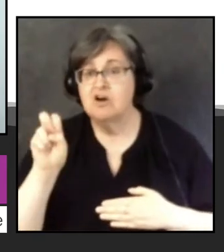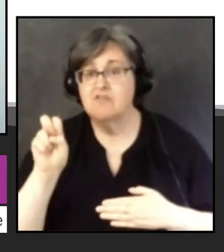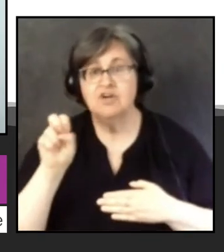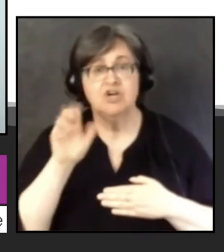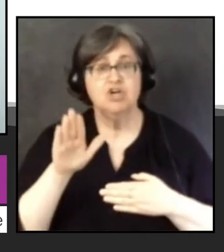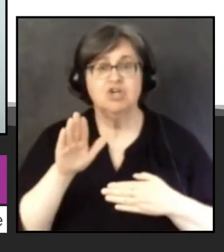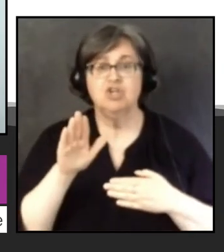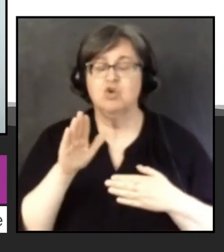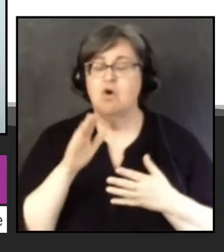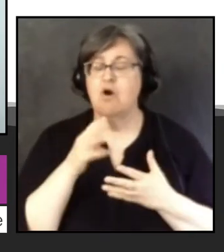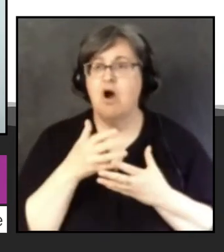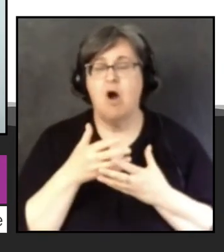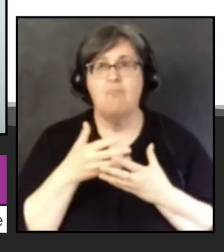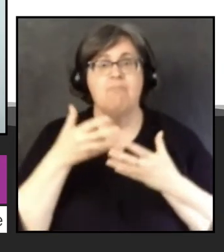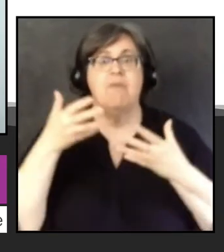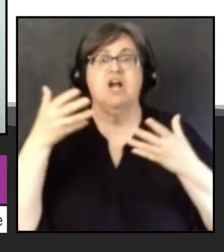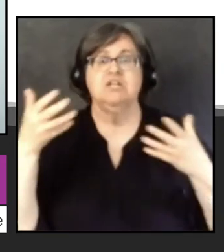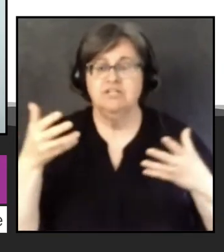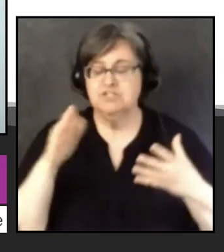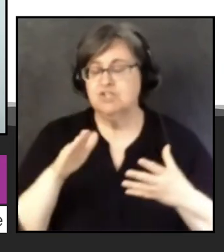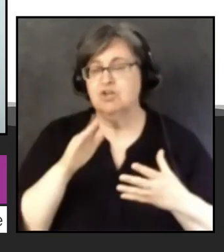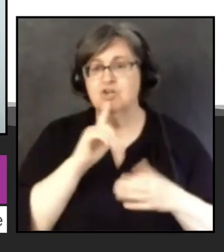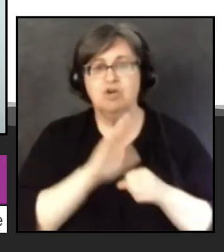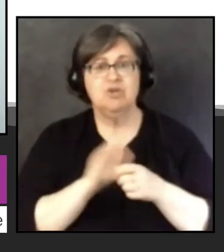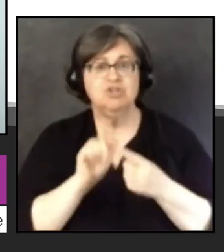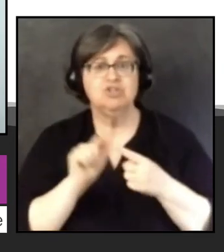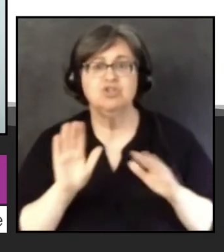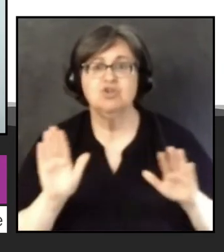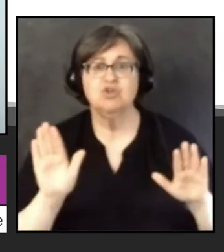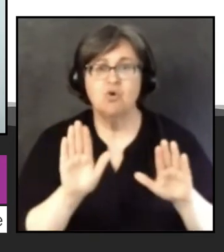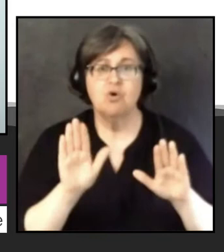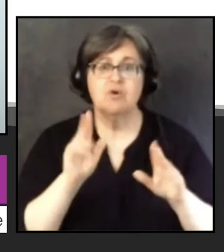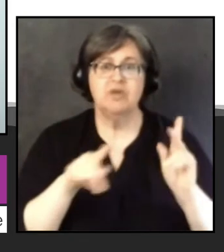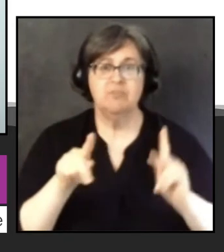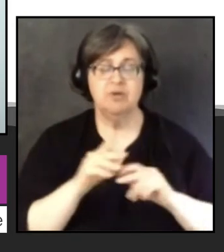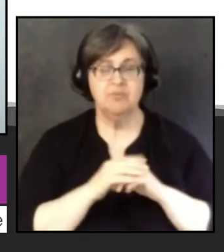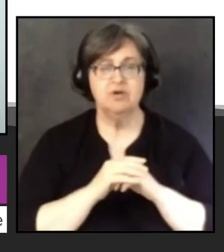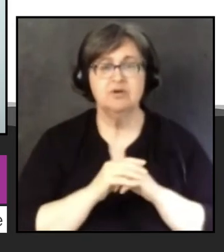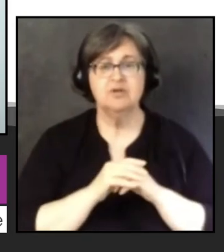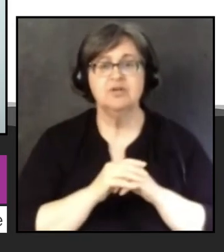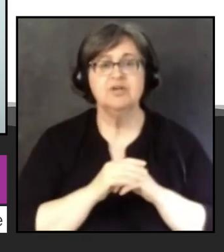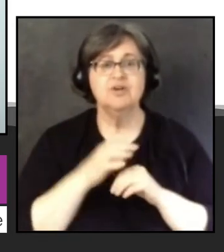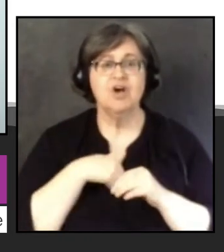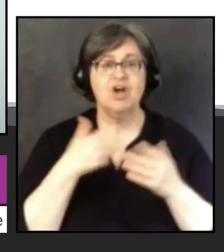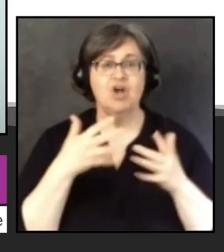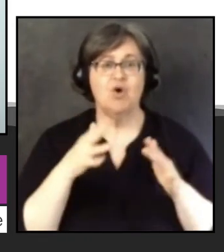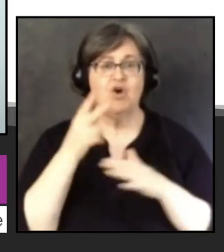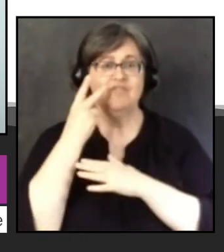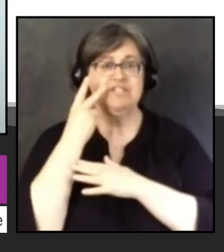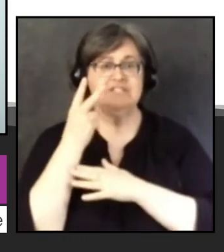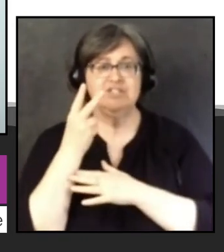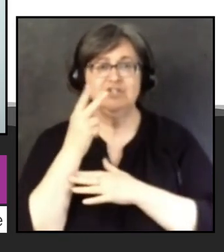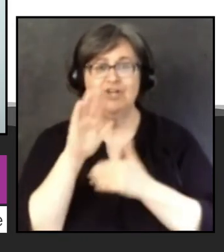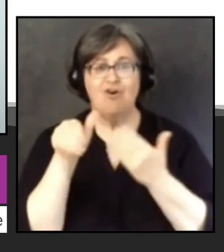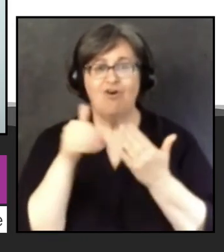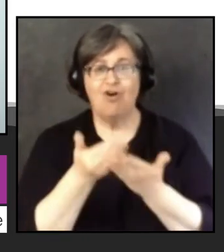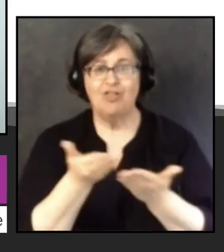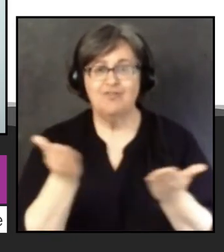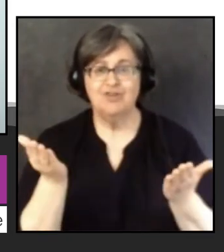your abundance, your commitment to your people. And I have already seen all of